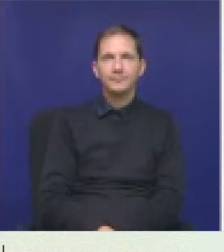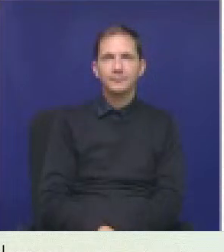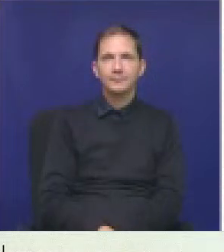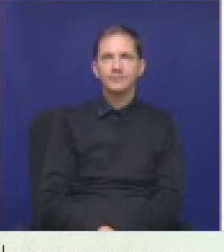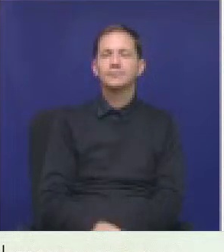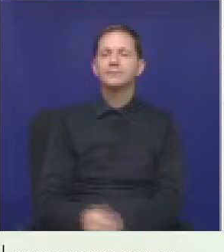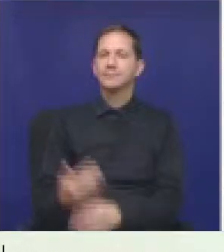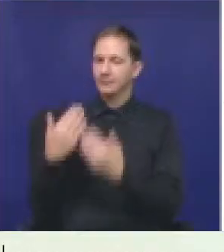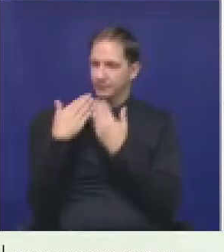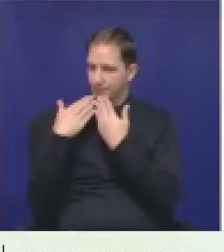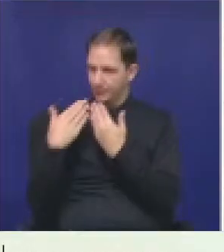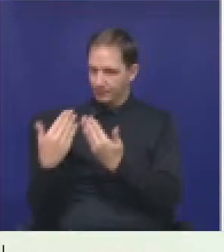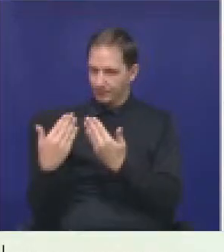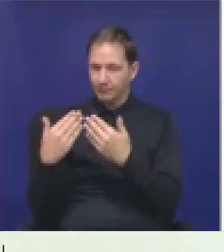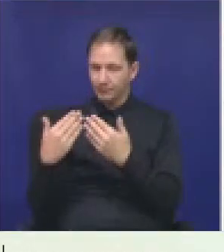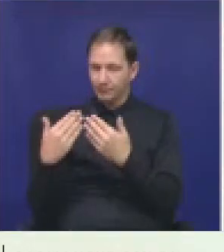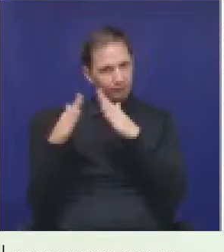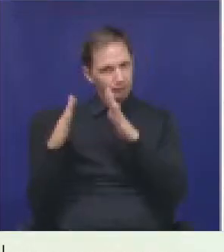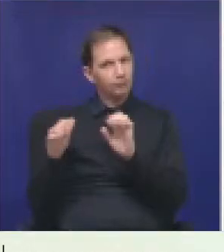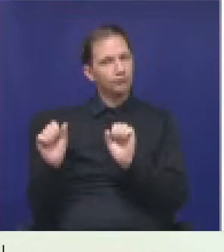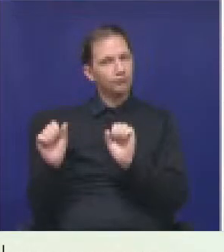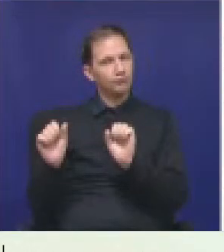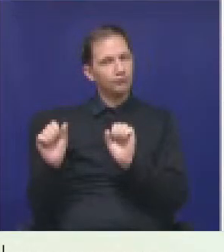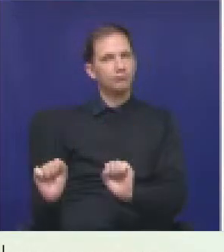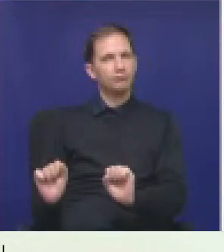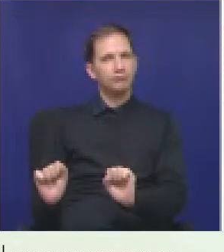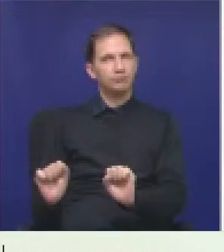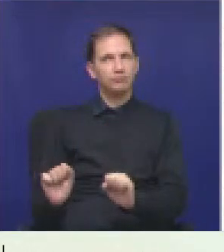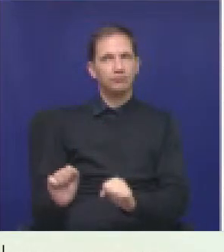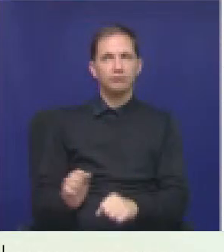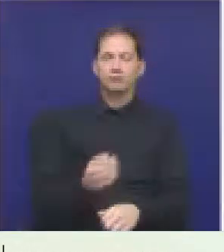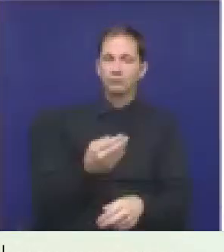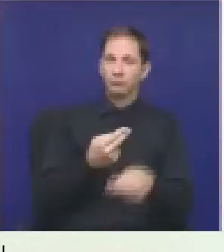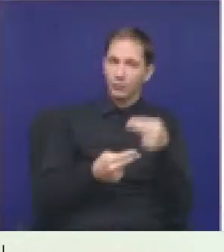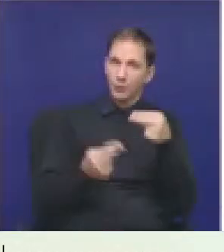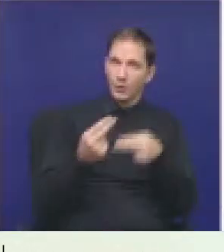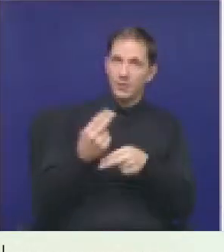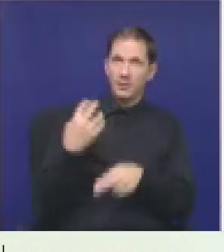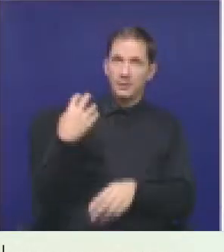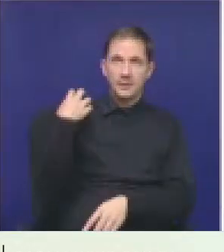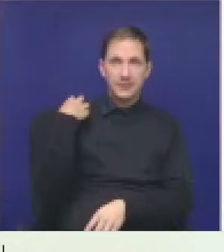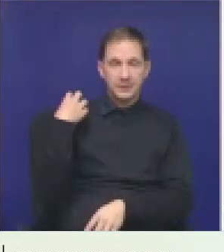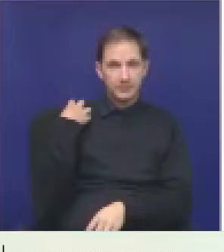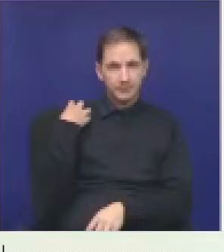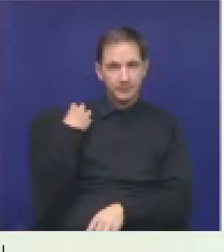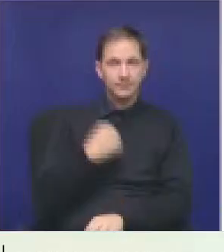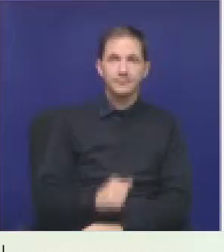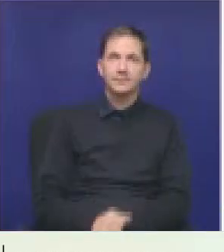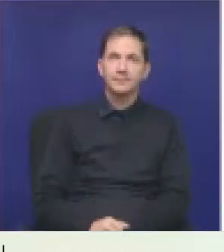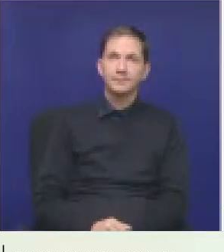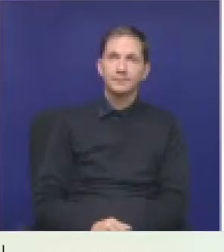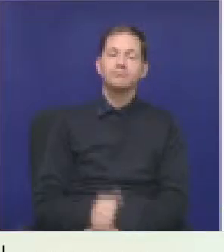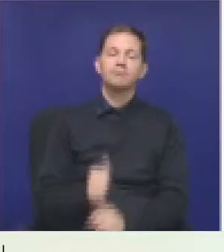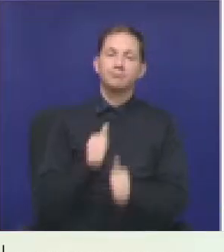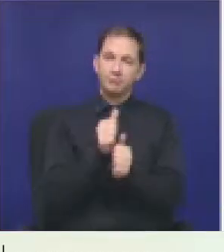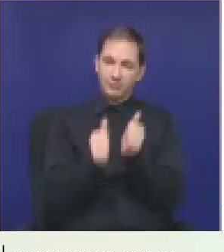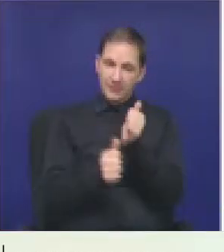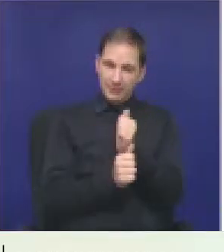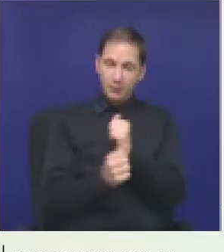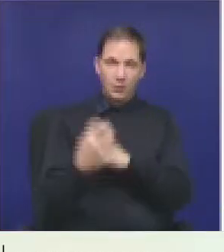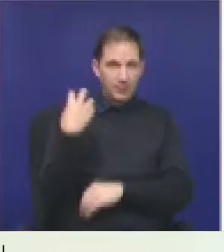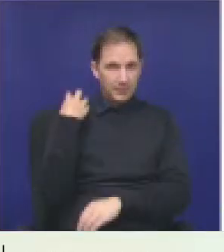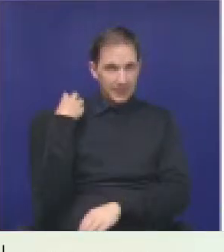Thank you very much, House Chair. Honorable Minister Kumbuzo Chaveni, Deputy